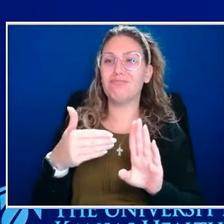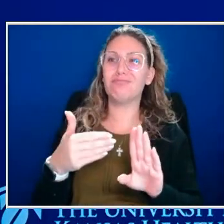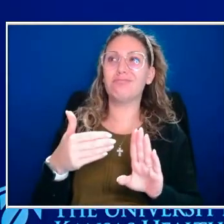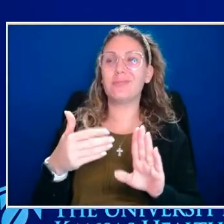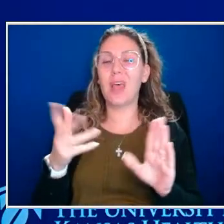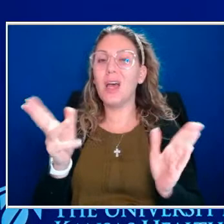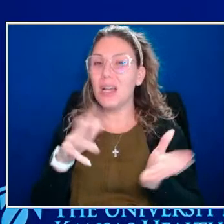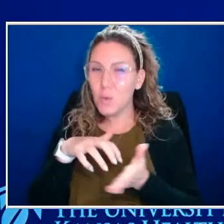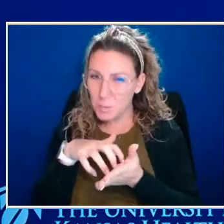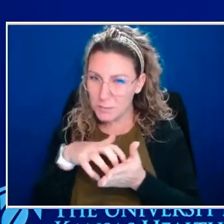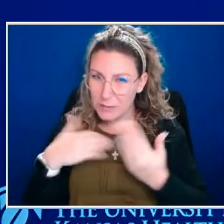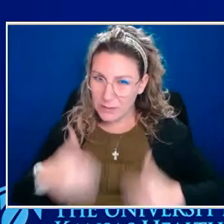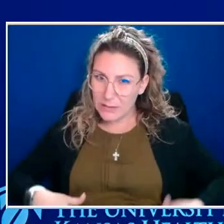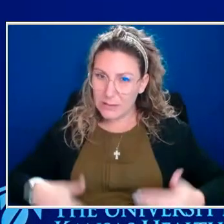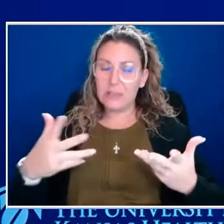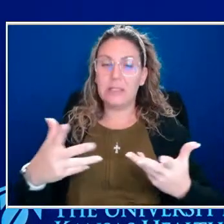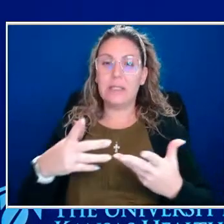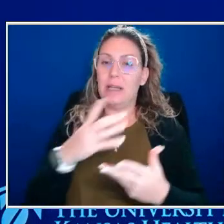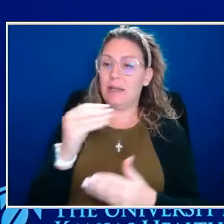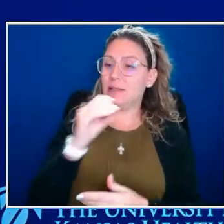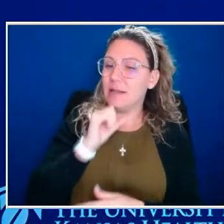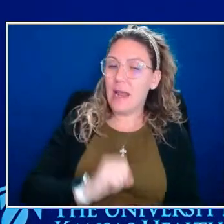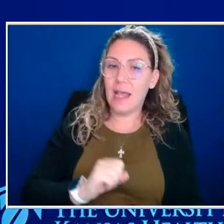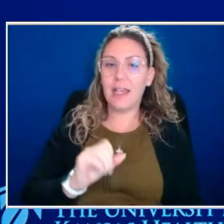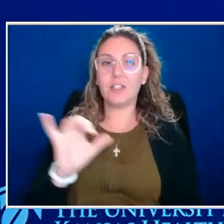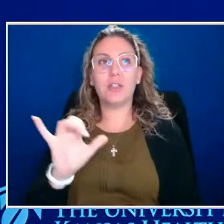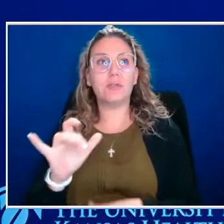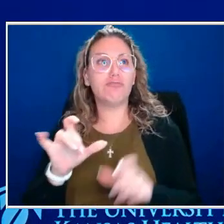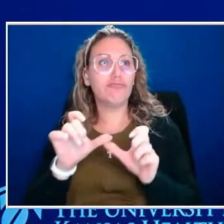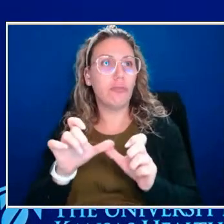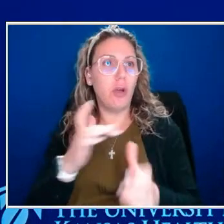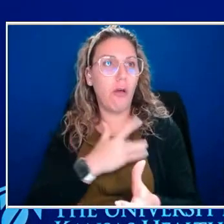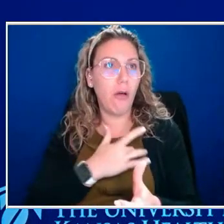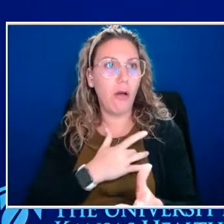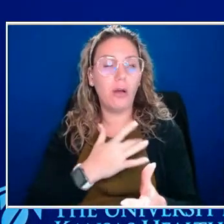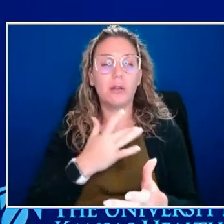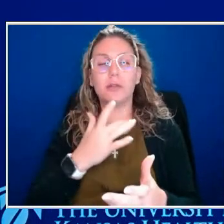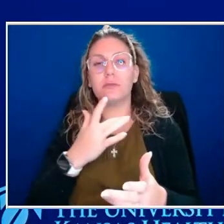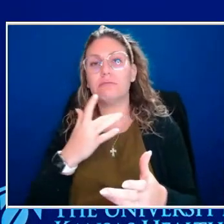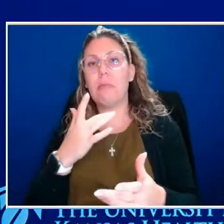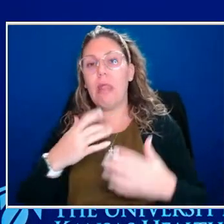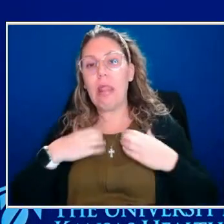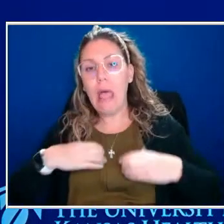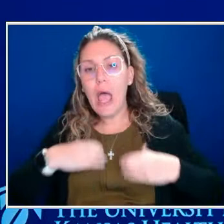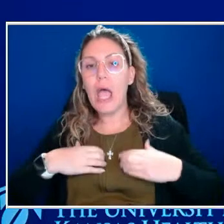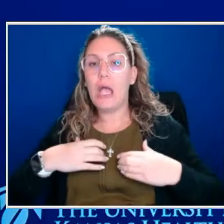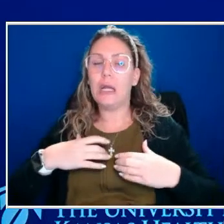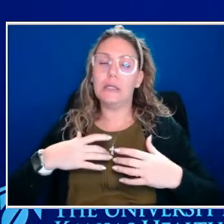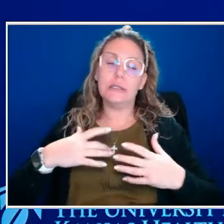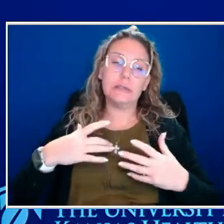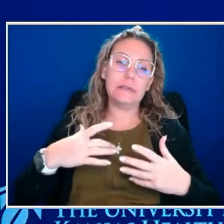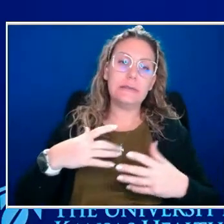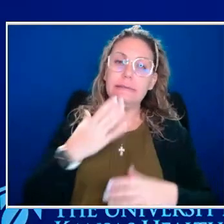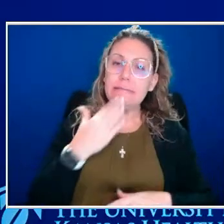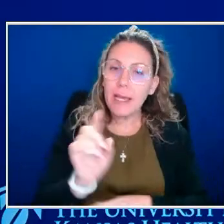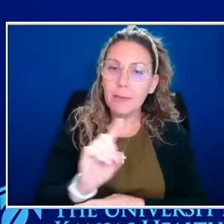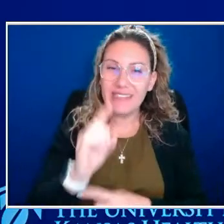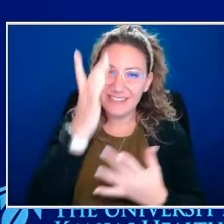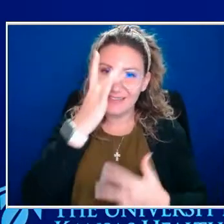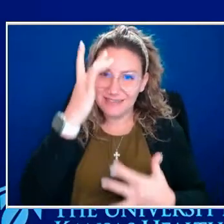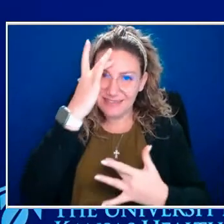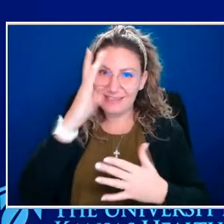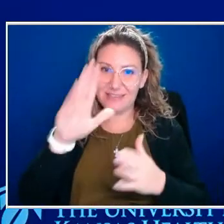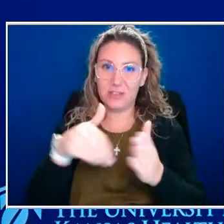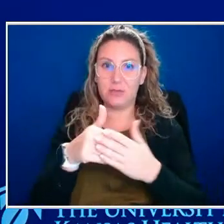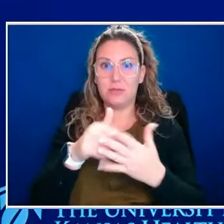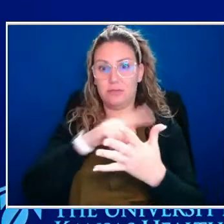with other issues such as chronic heart disease, chronic lung disease, kidney disease, diabetes. So there are a variety of factors that